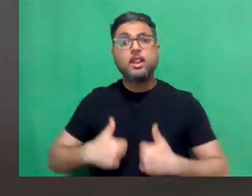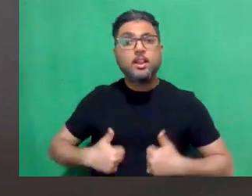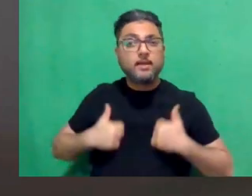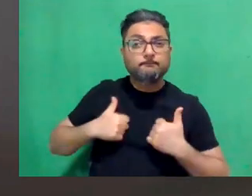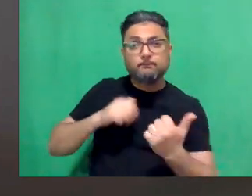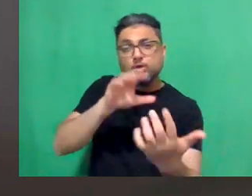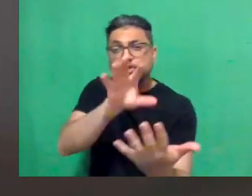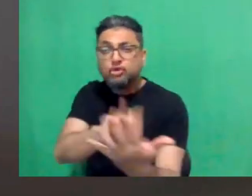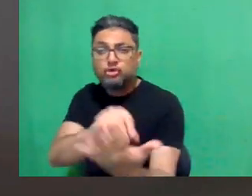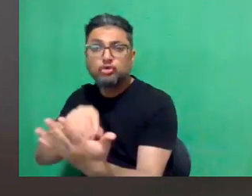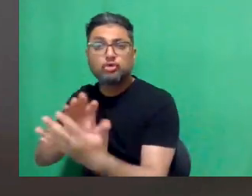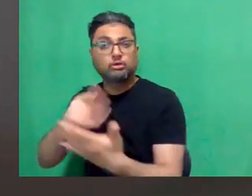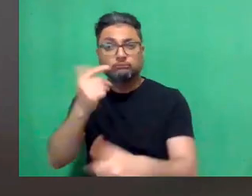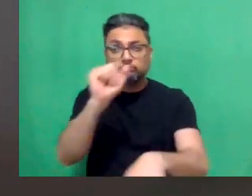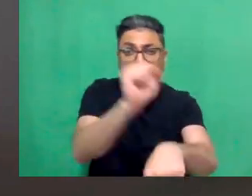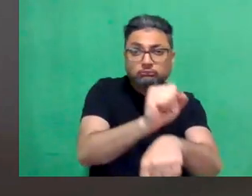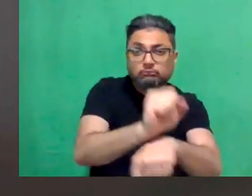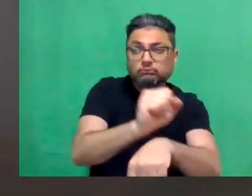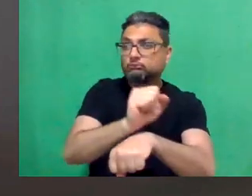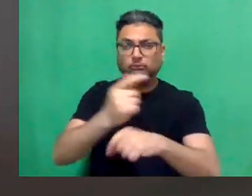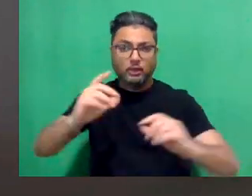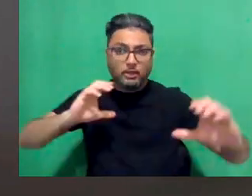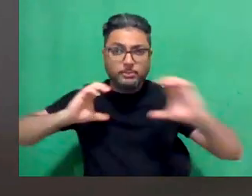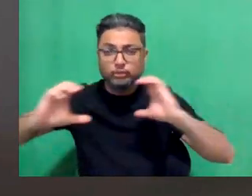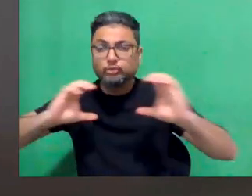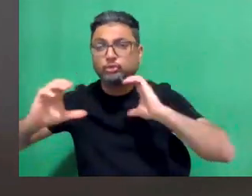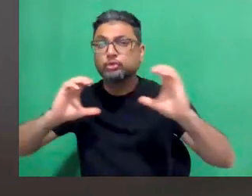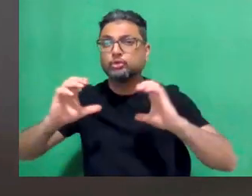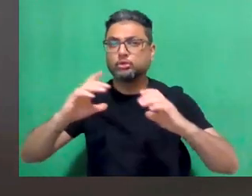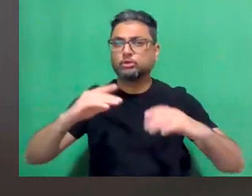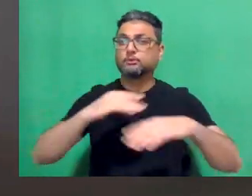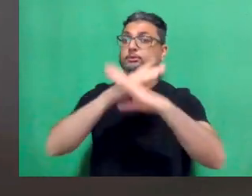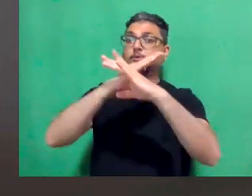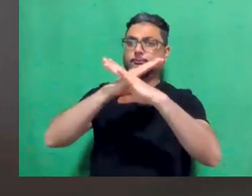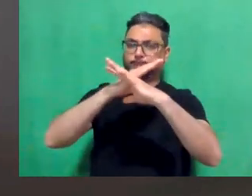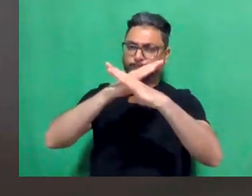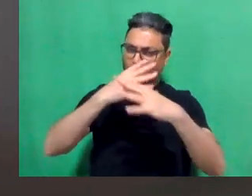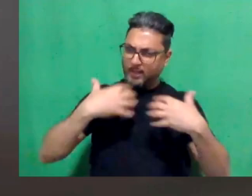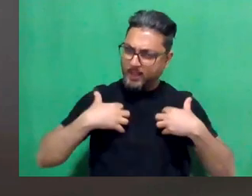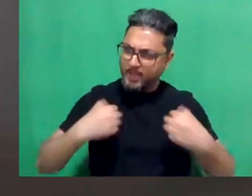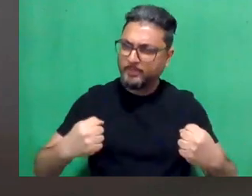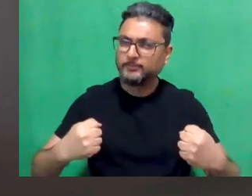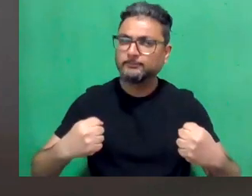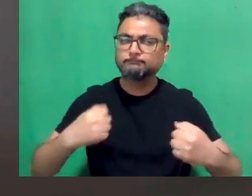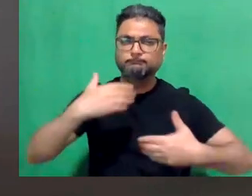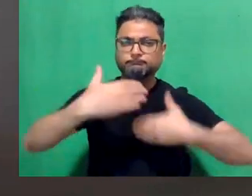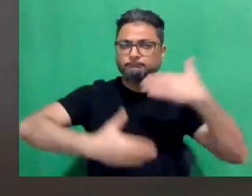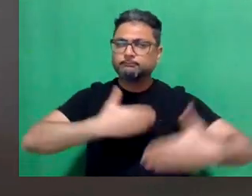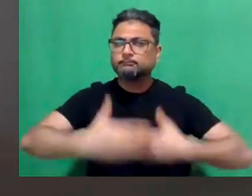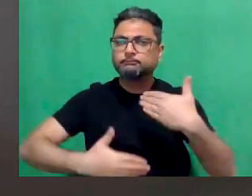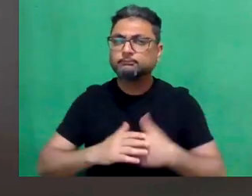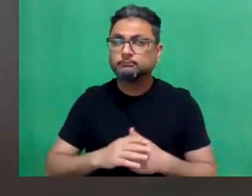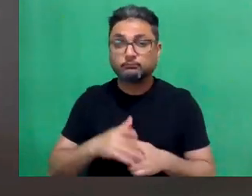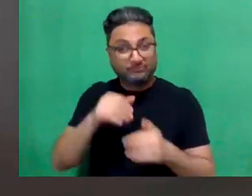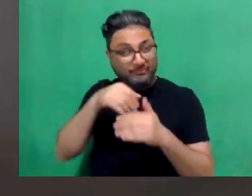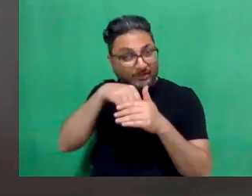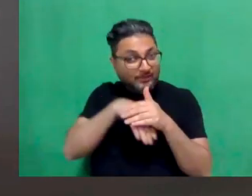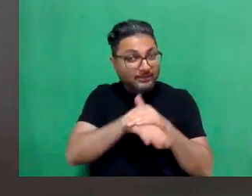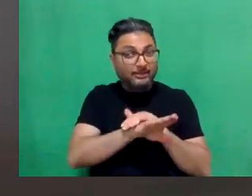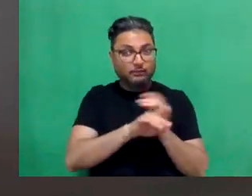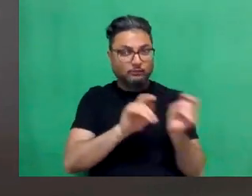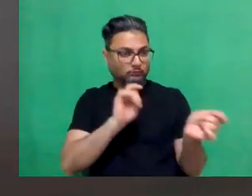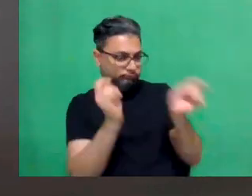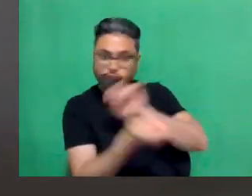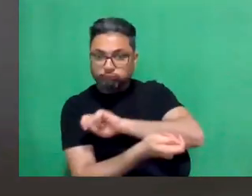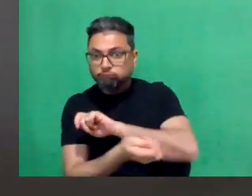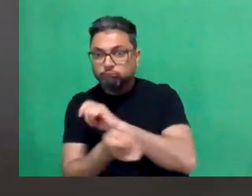and communicate to protect the health and well-being of our community. But while we've had to shift from in-person to online delivery for many